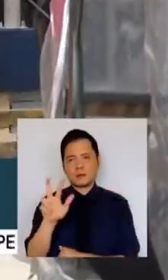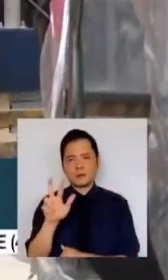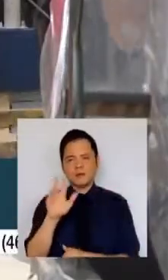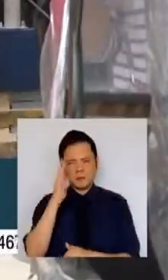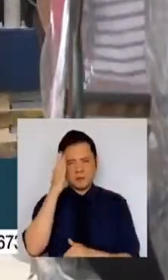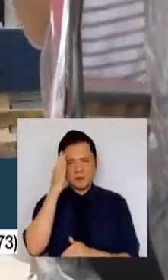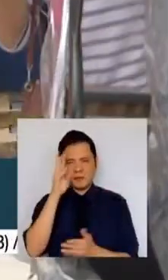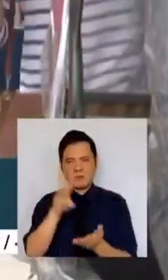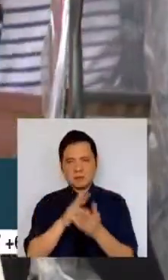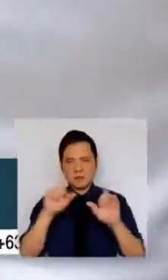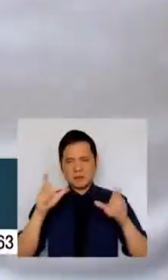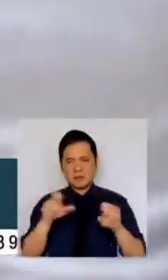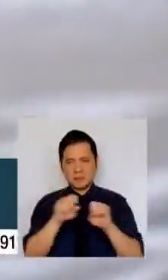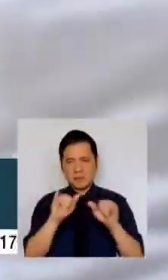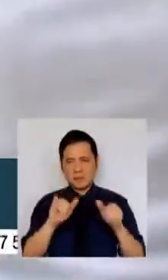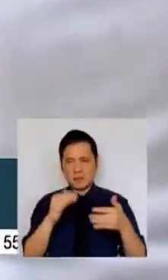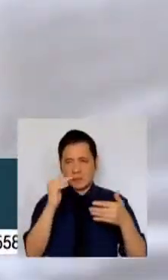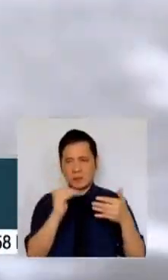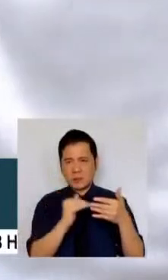finalizing the restrictions.